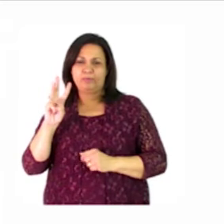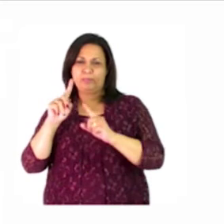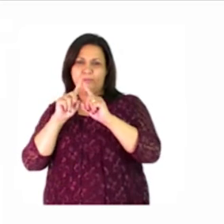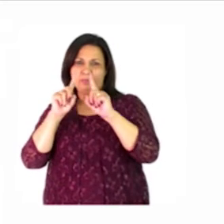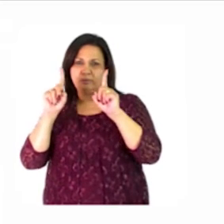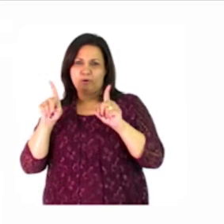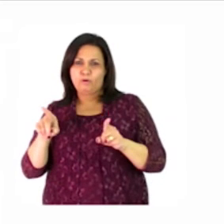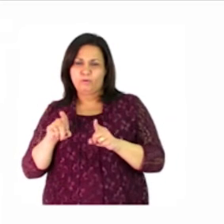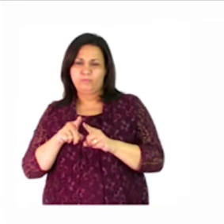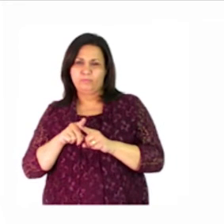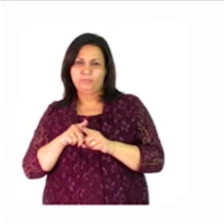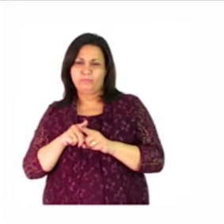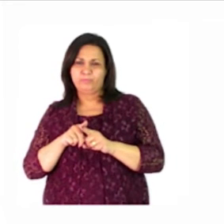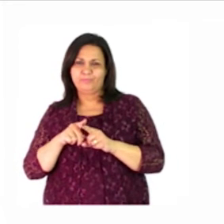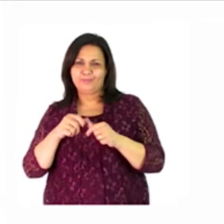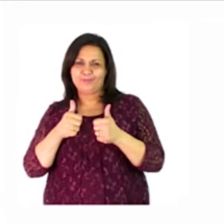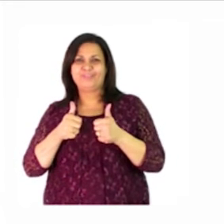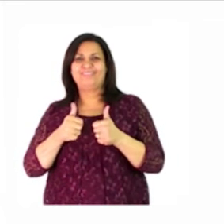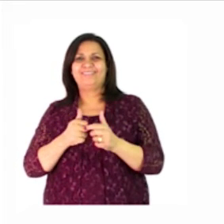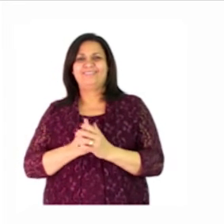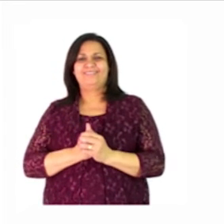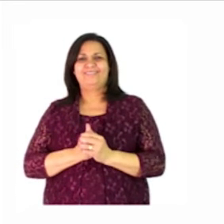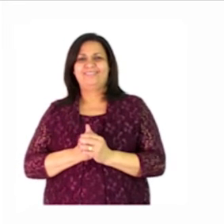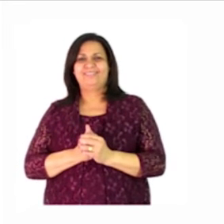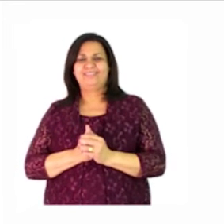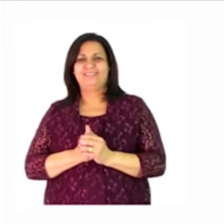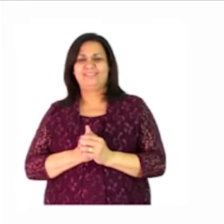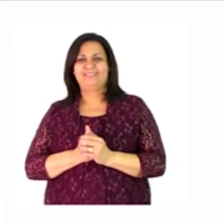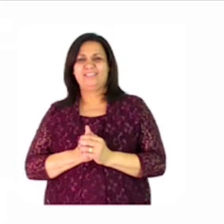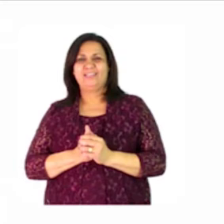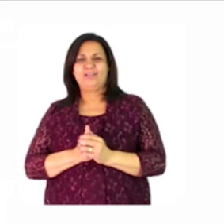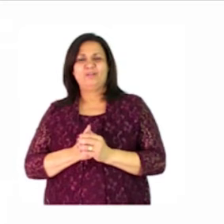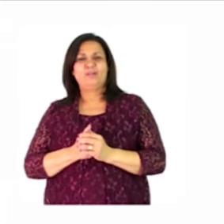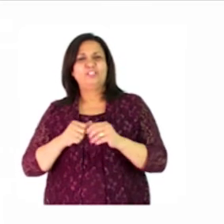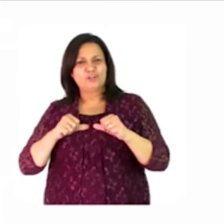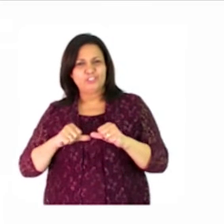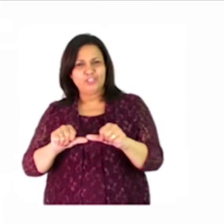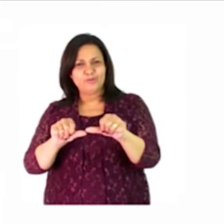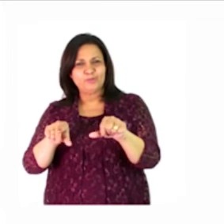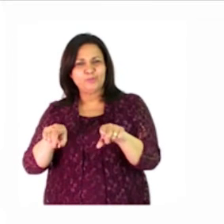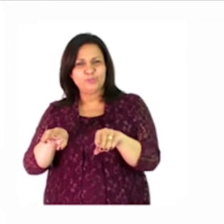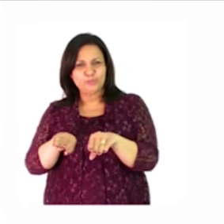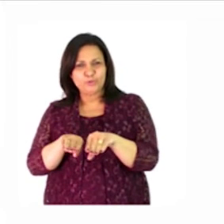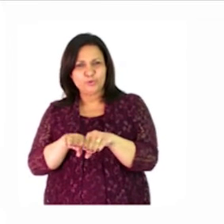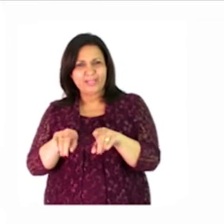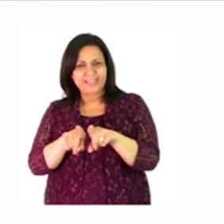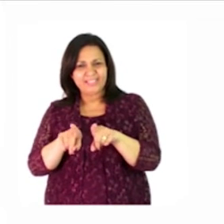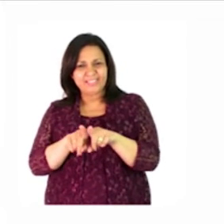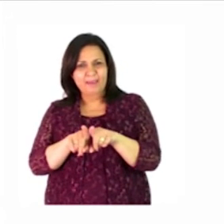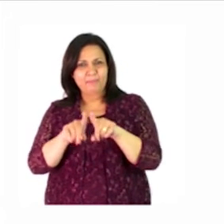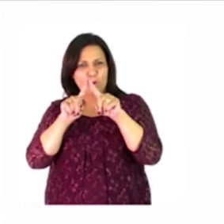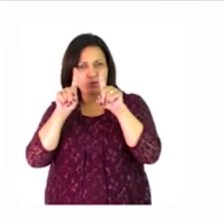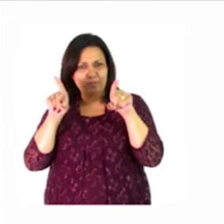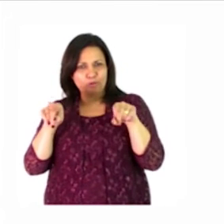block. Good. Now copy the letter W in all the